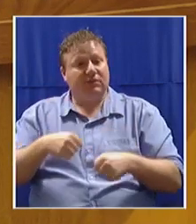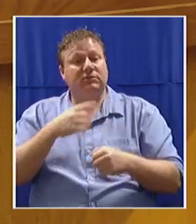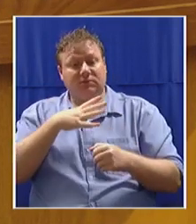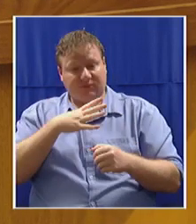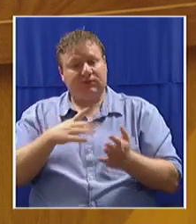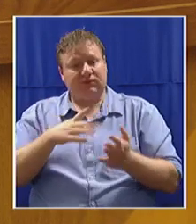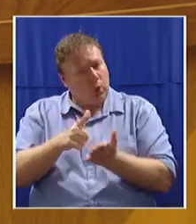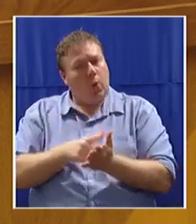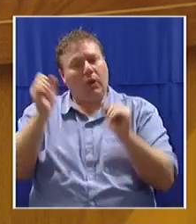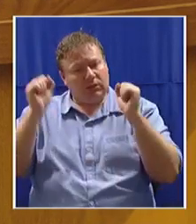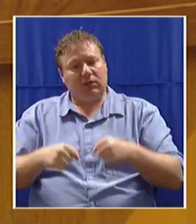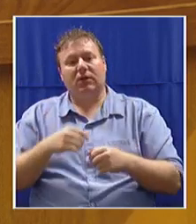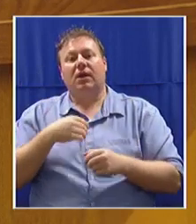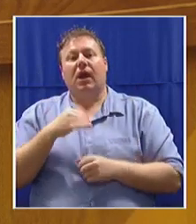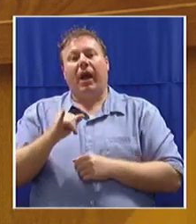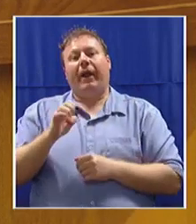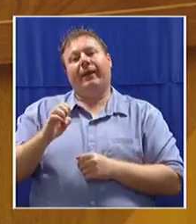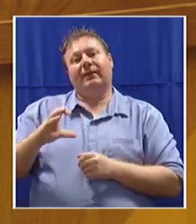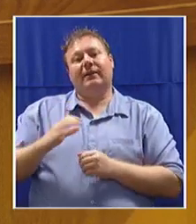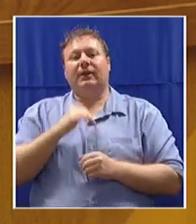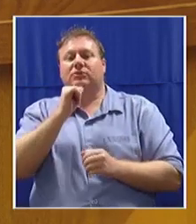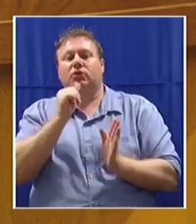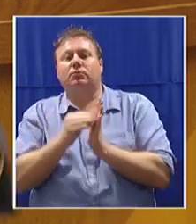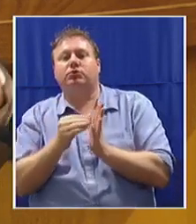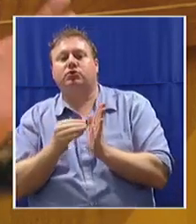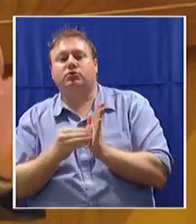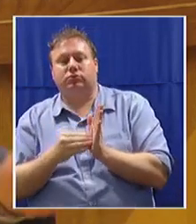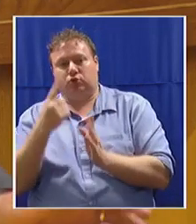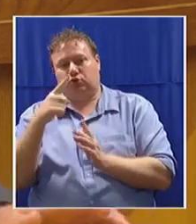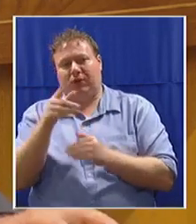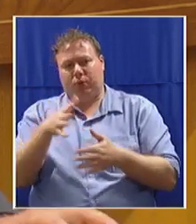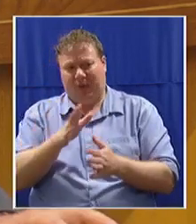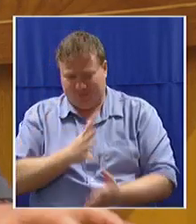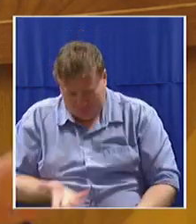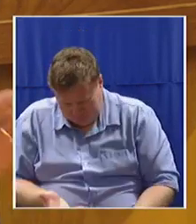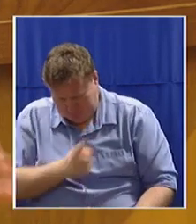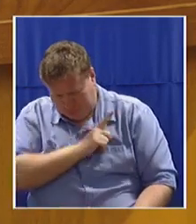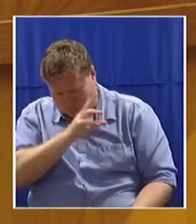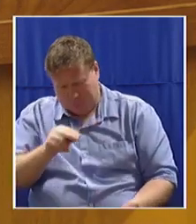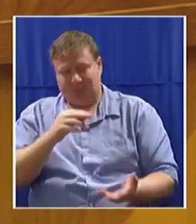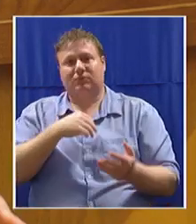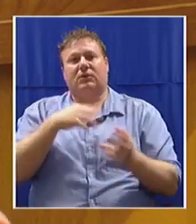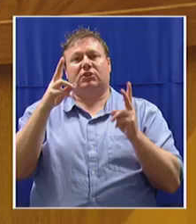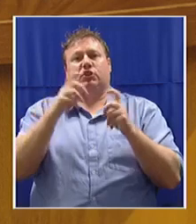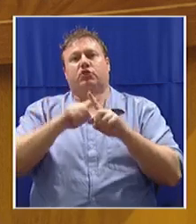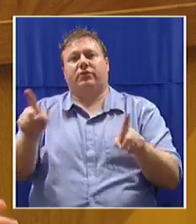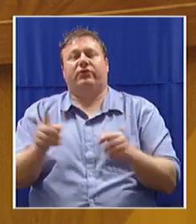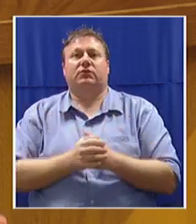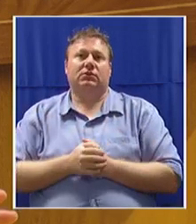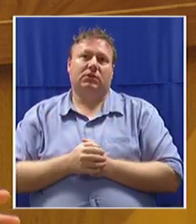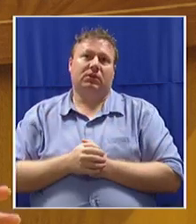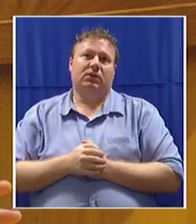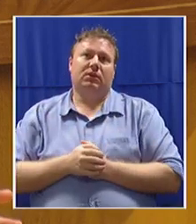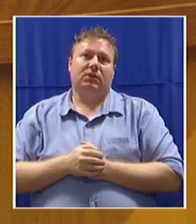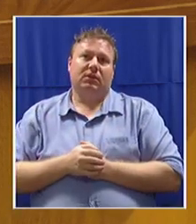law, but the IEC is not implementing it correctly. That is a separate issue. I fully agree with the